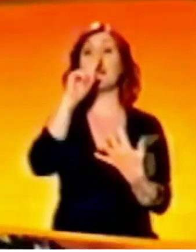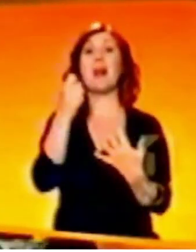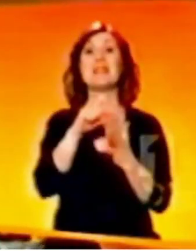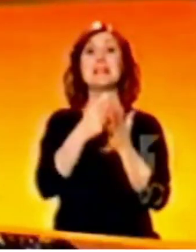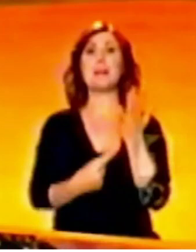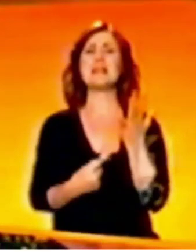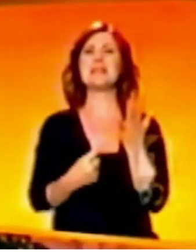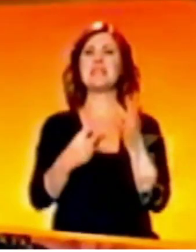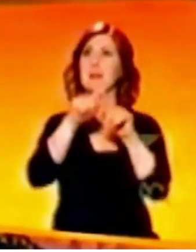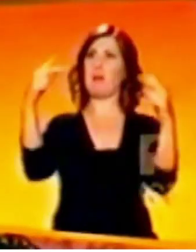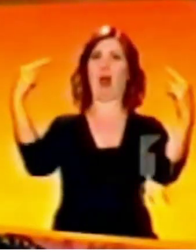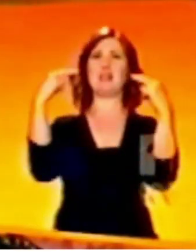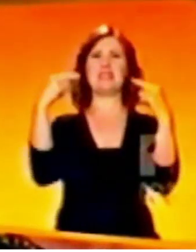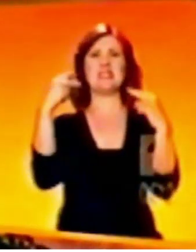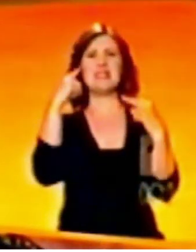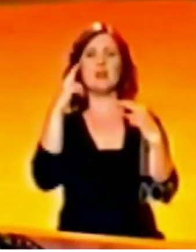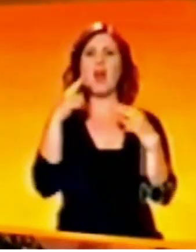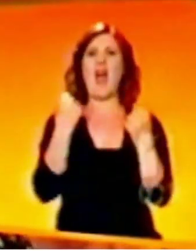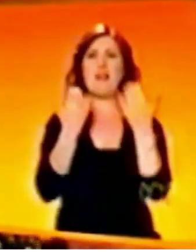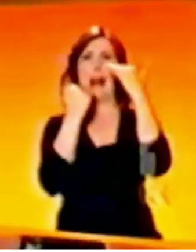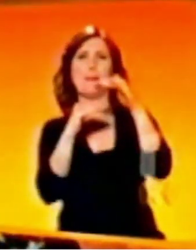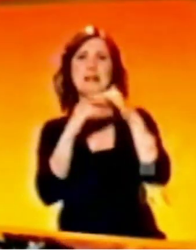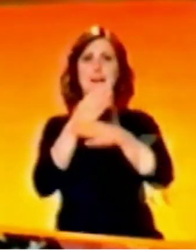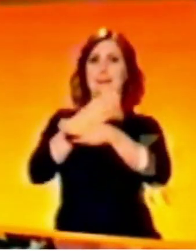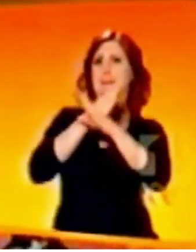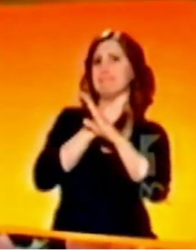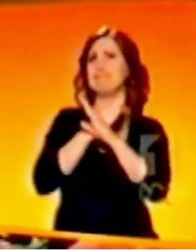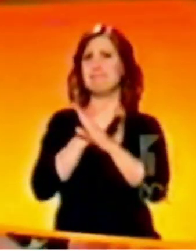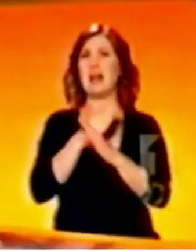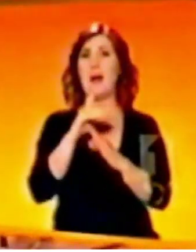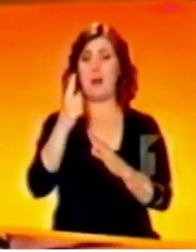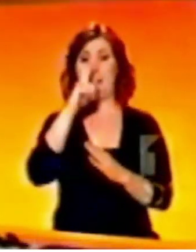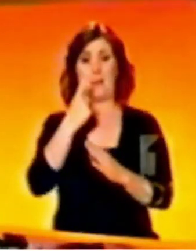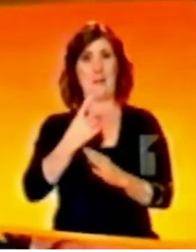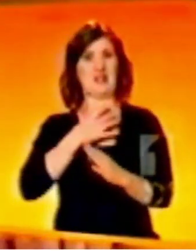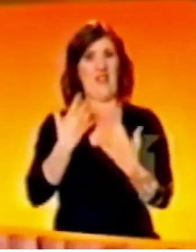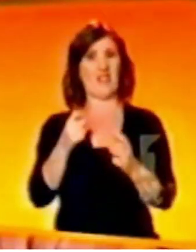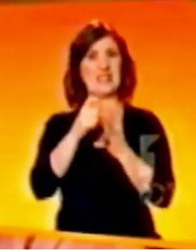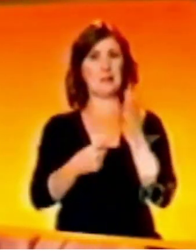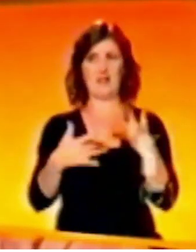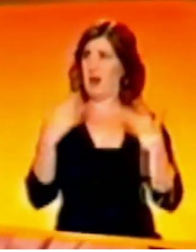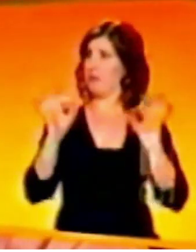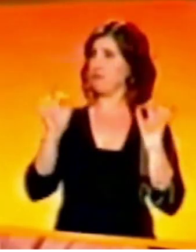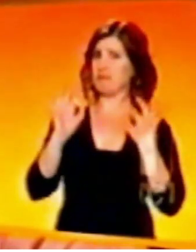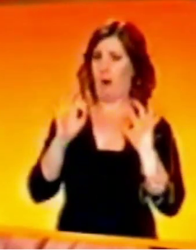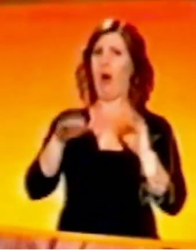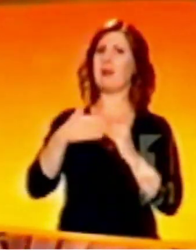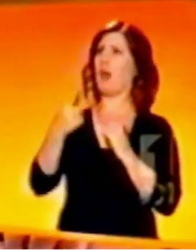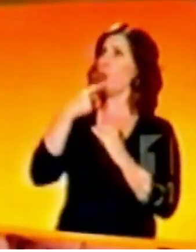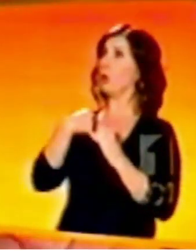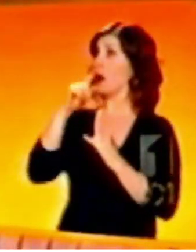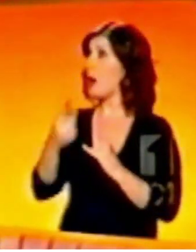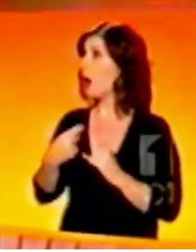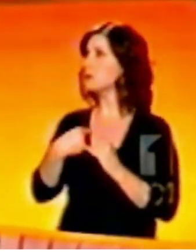are seen from the outside as just having limitations put on all the time. People with disabilities don't see that until they're either told they can't